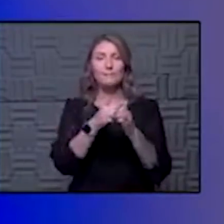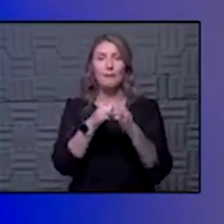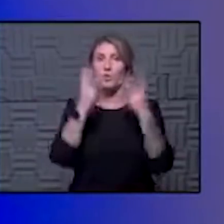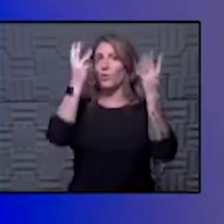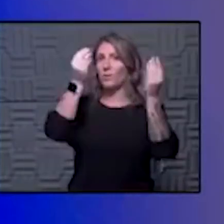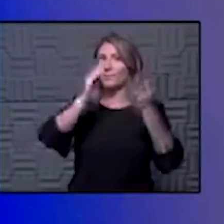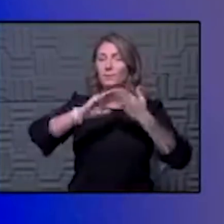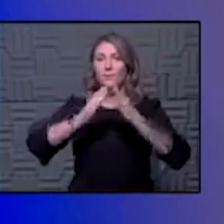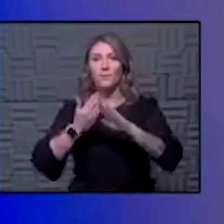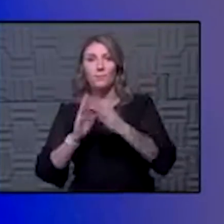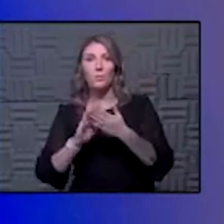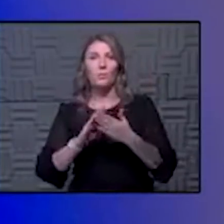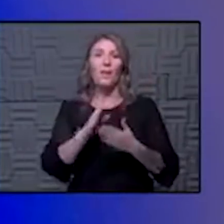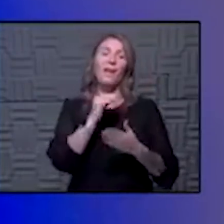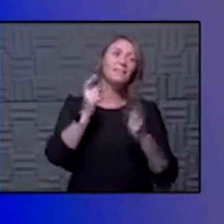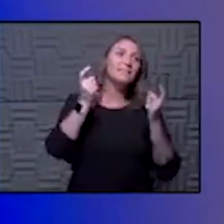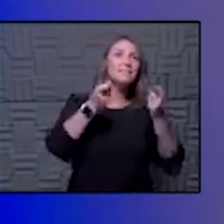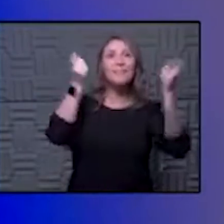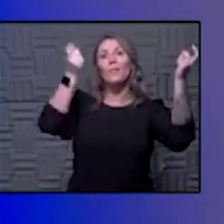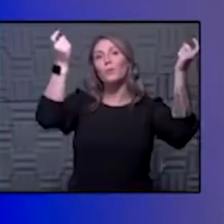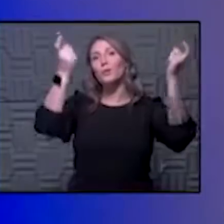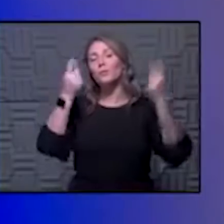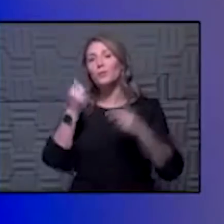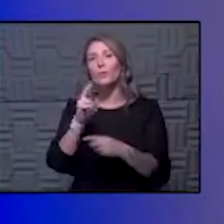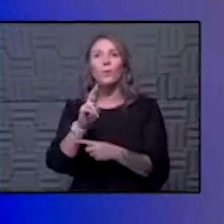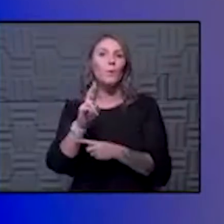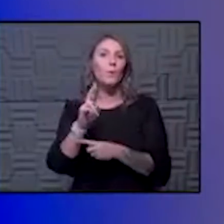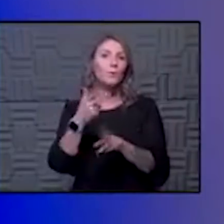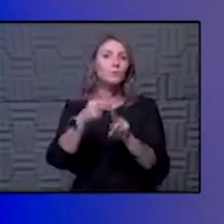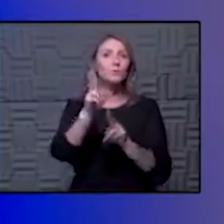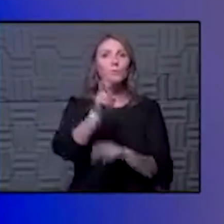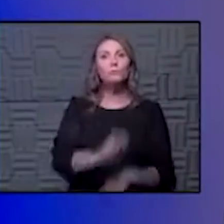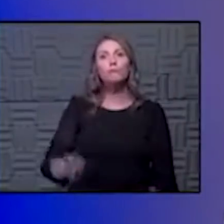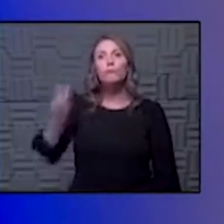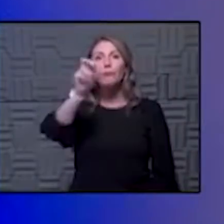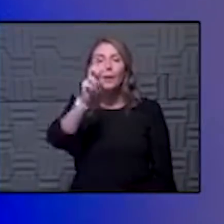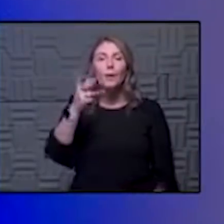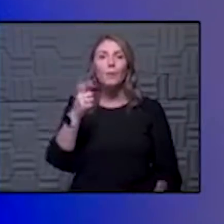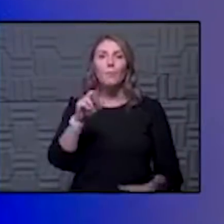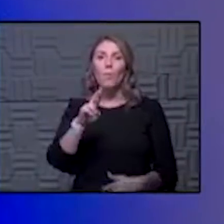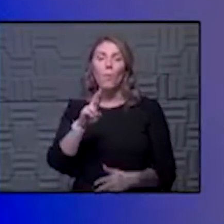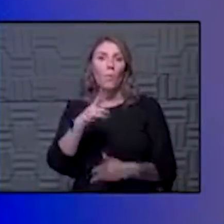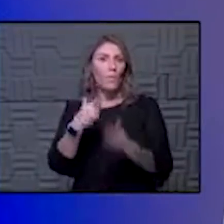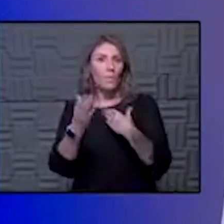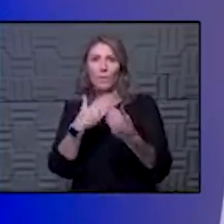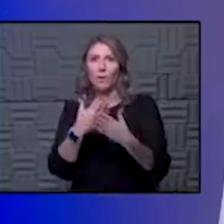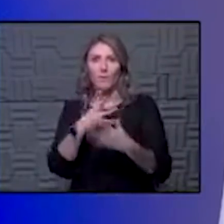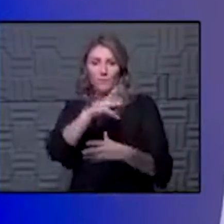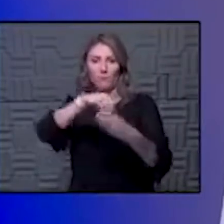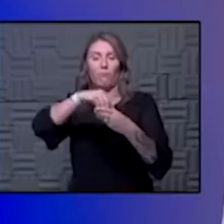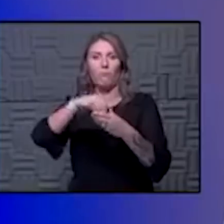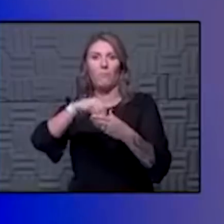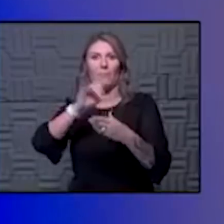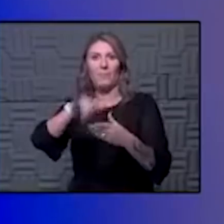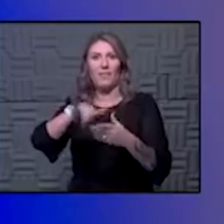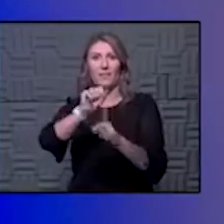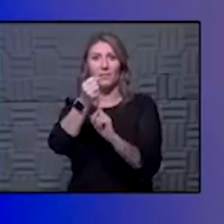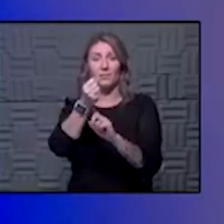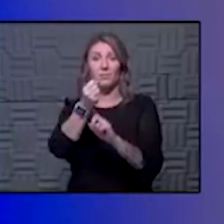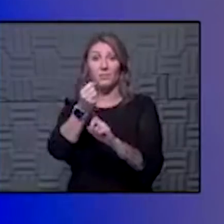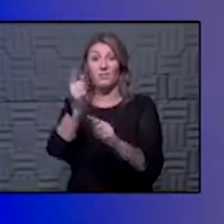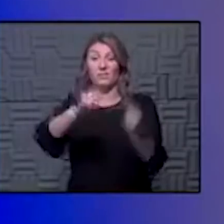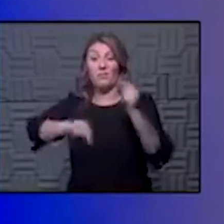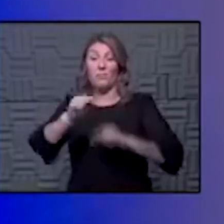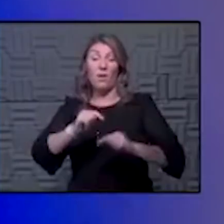community, either for a celebration, a short trip, all things of that nature, which have led back